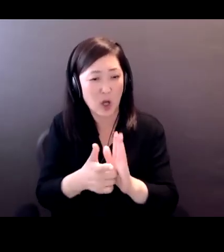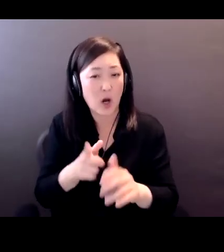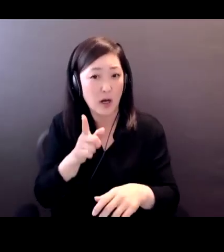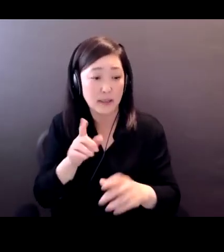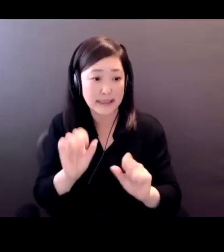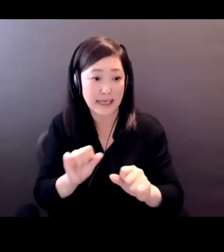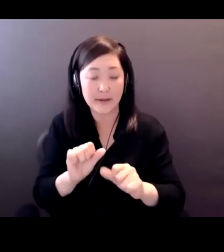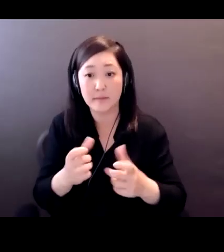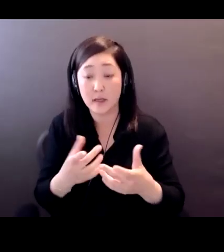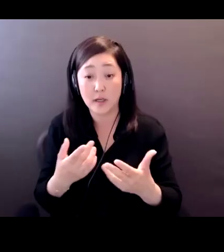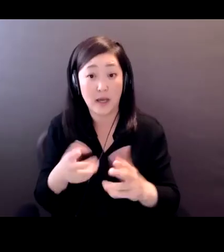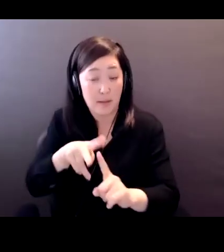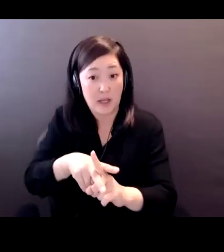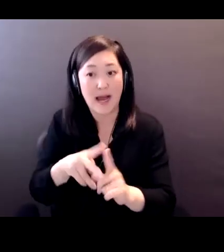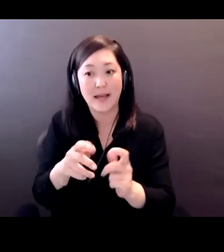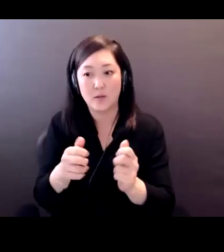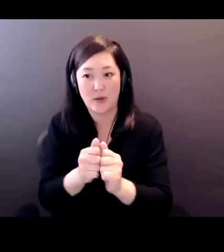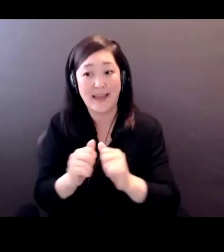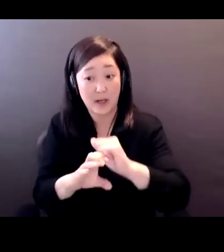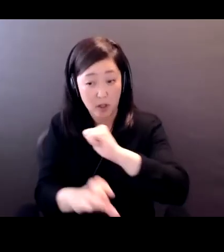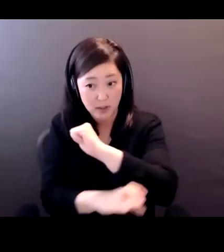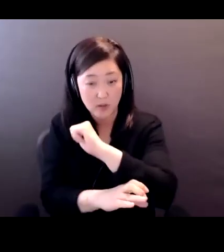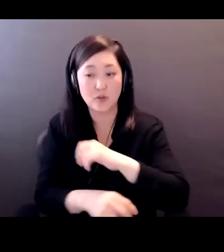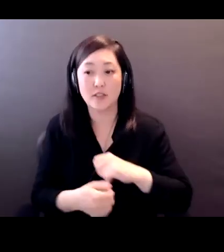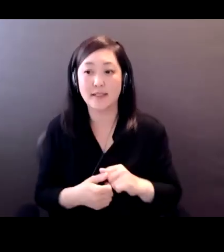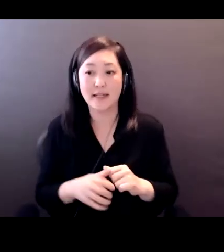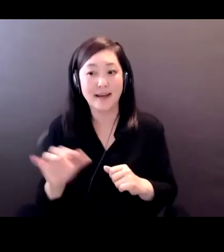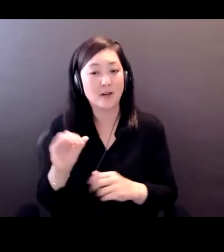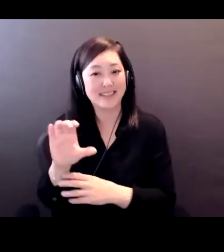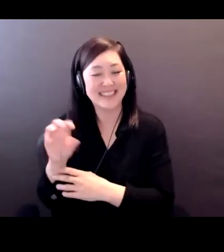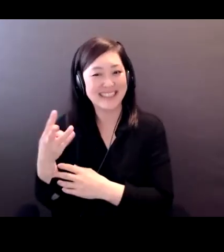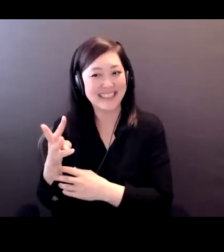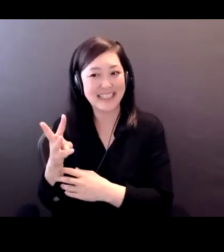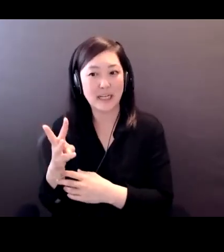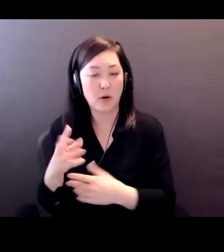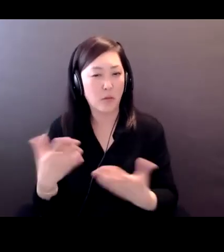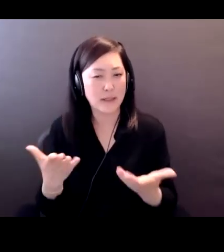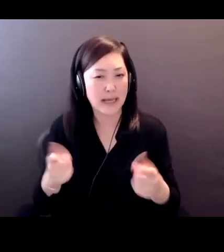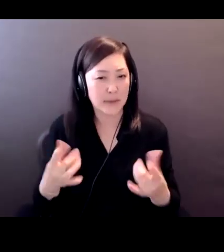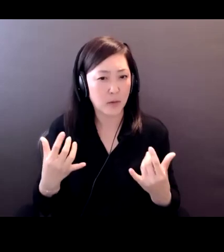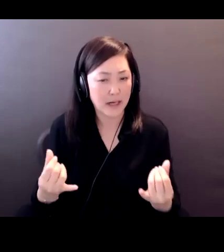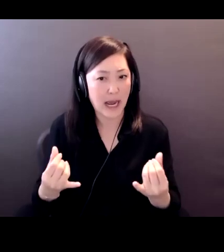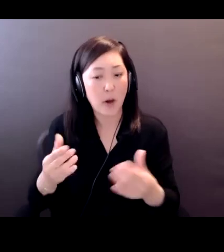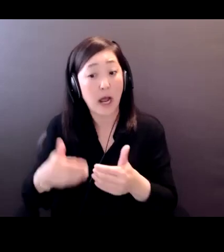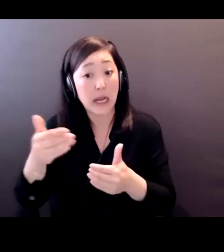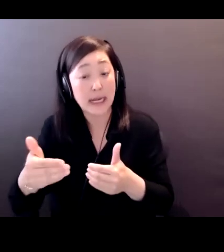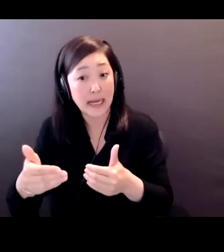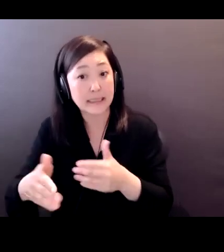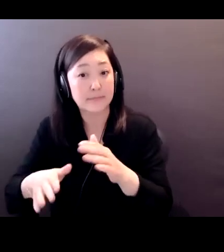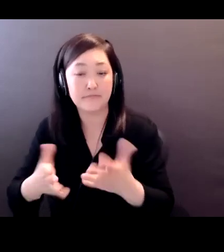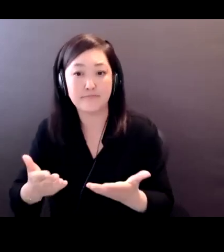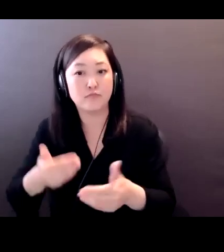where C-16 stands today and where it's likely going next. Now, before I get to that, I just want to preface